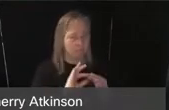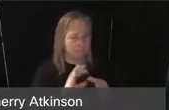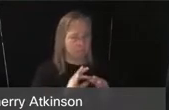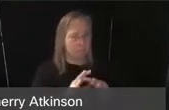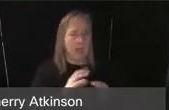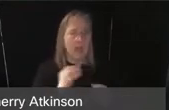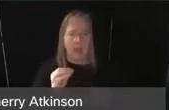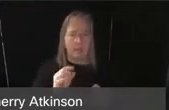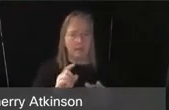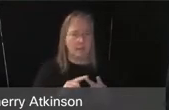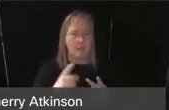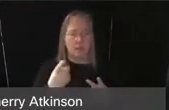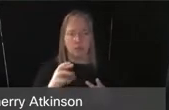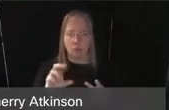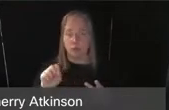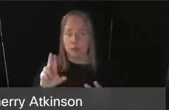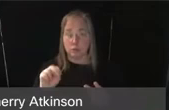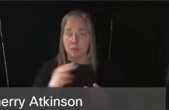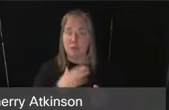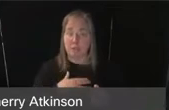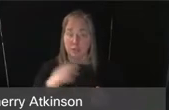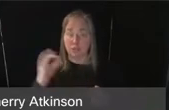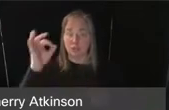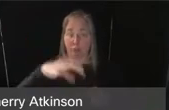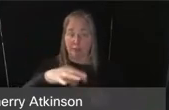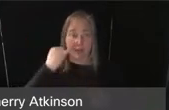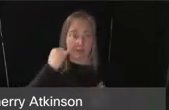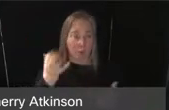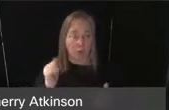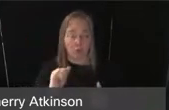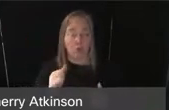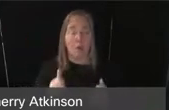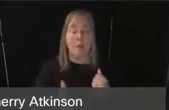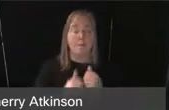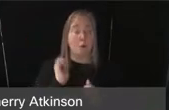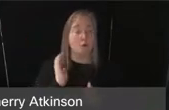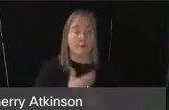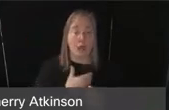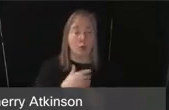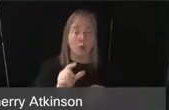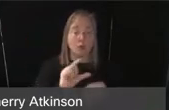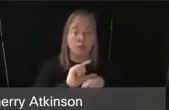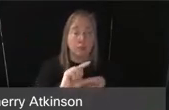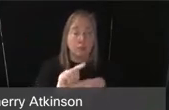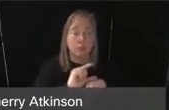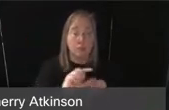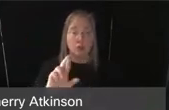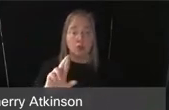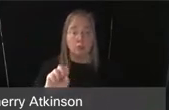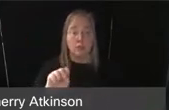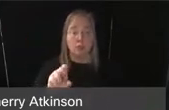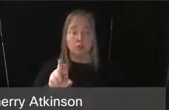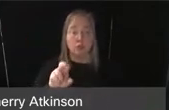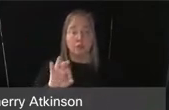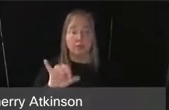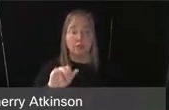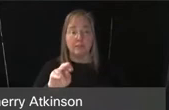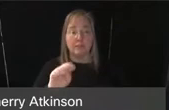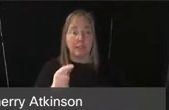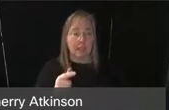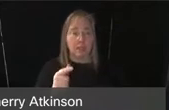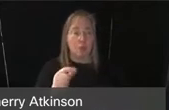Sun, please chime in if you want to as well. Most of our resurfacing work is typically done as PAYGO